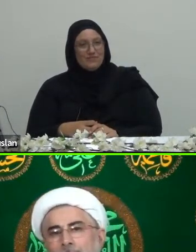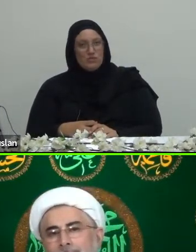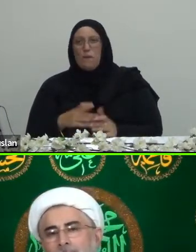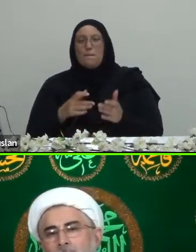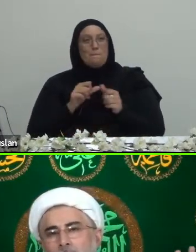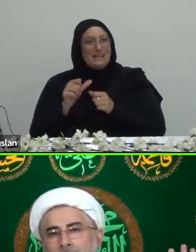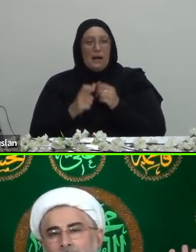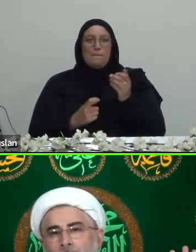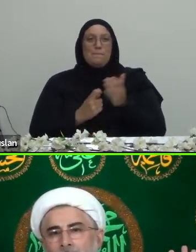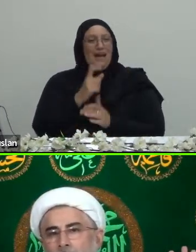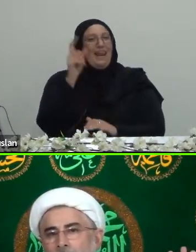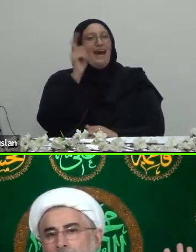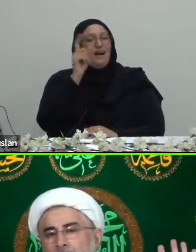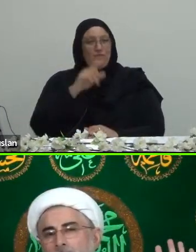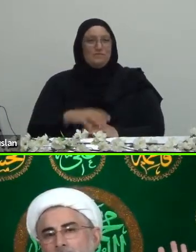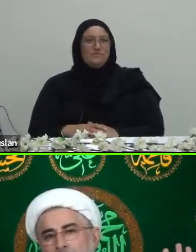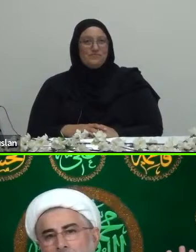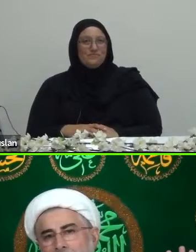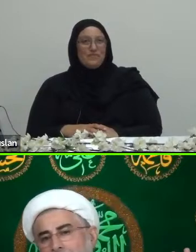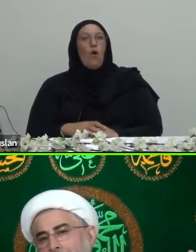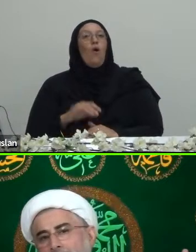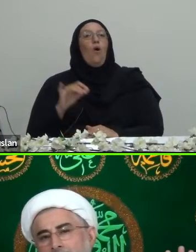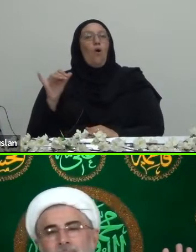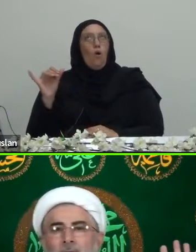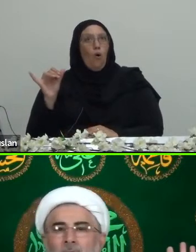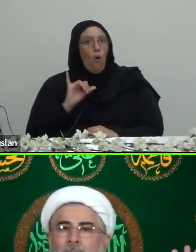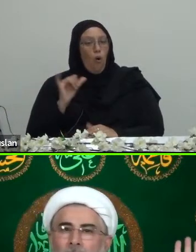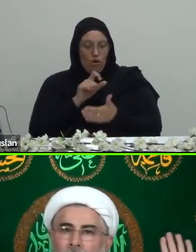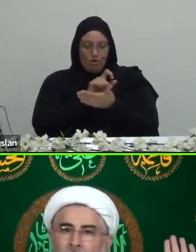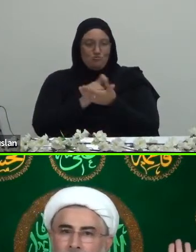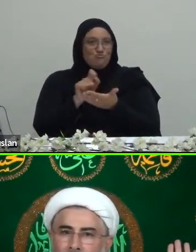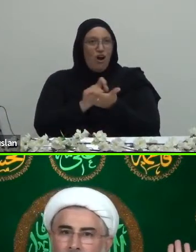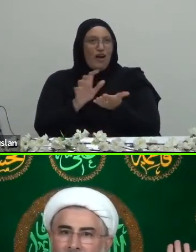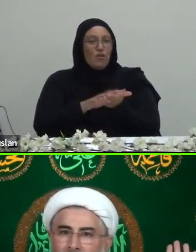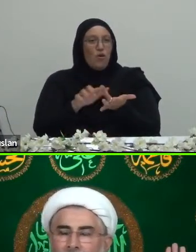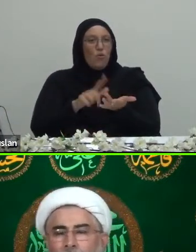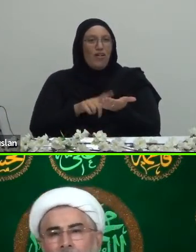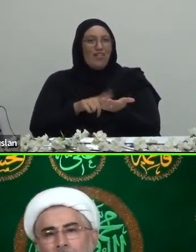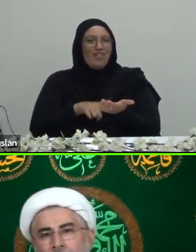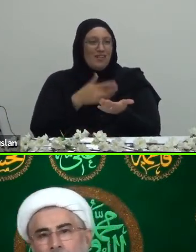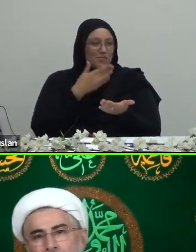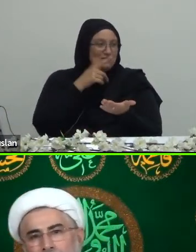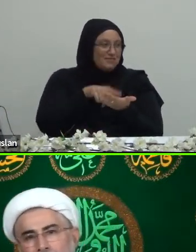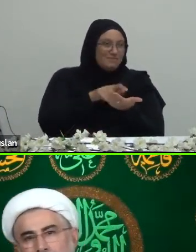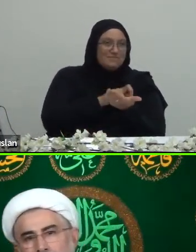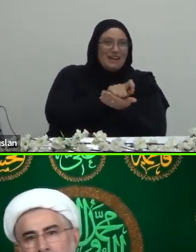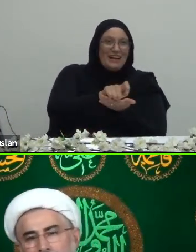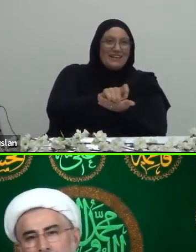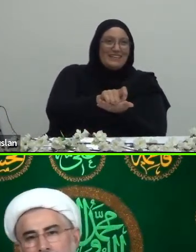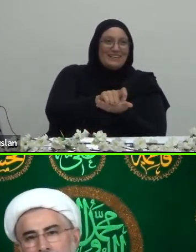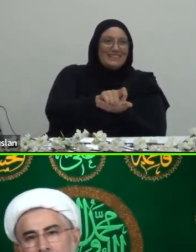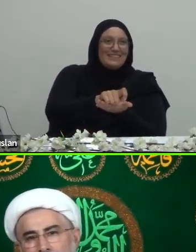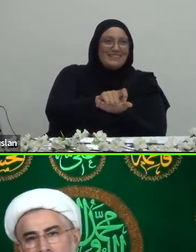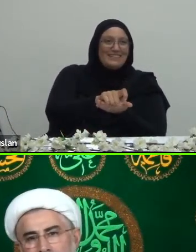debts, and then you can die in peace, because at the end of the day I'll be liable in the hereafter. So this is